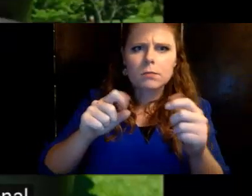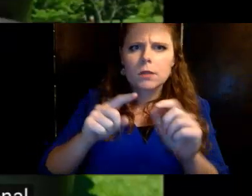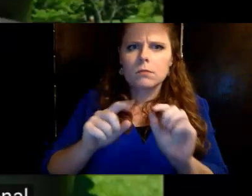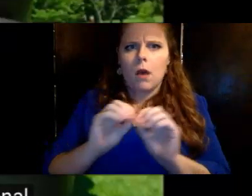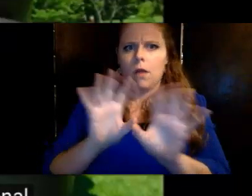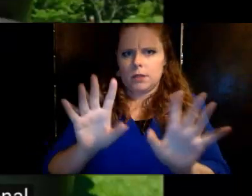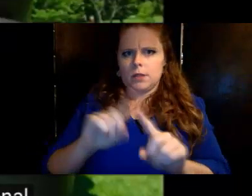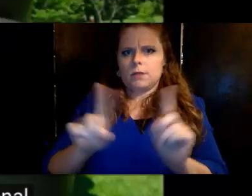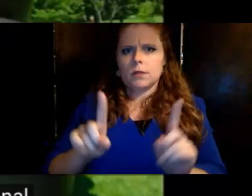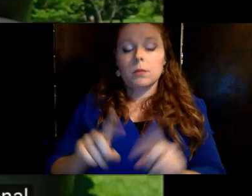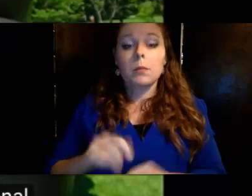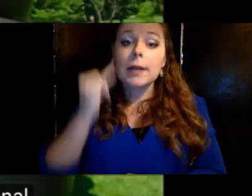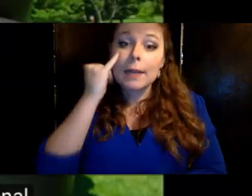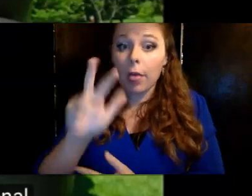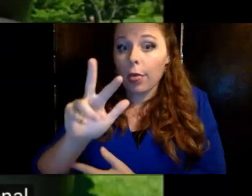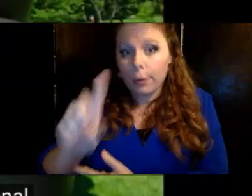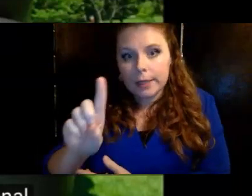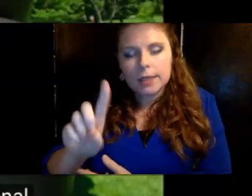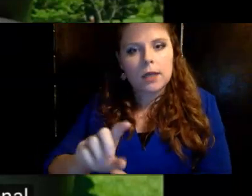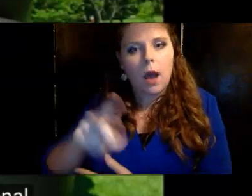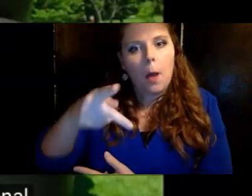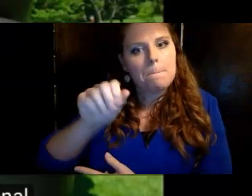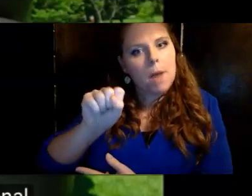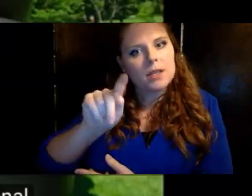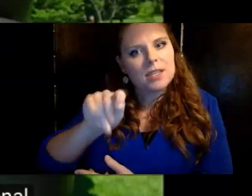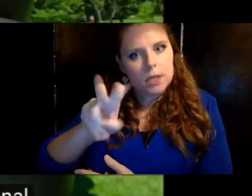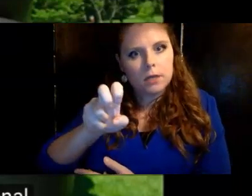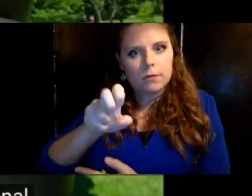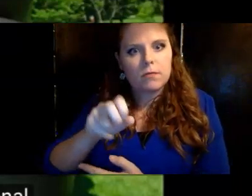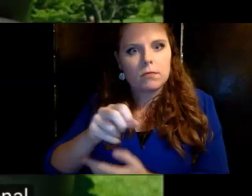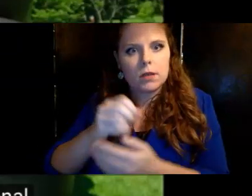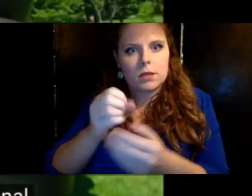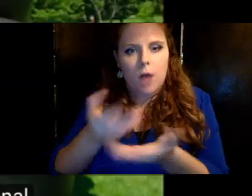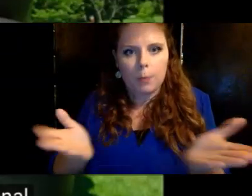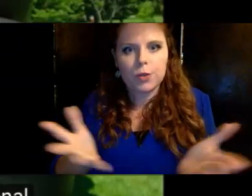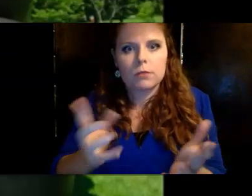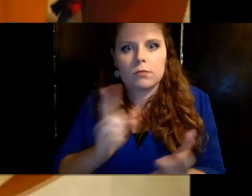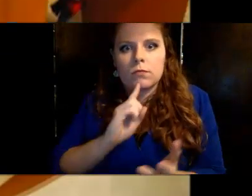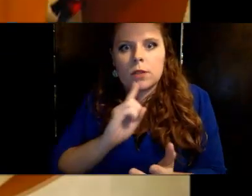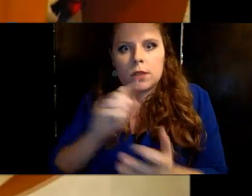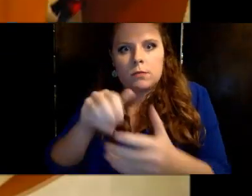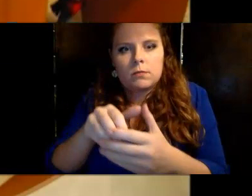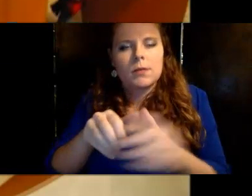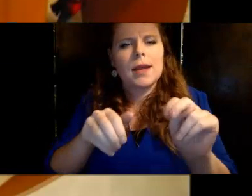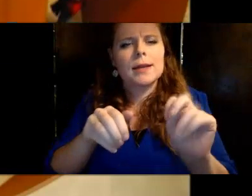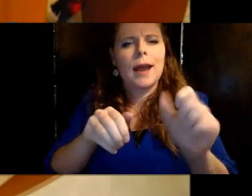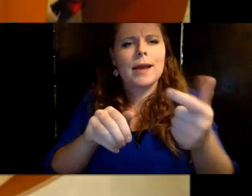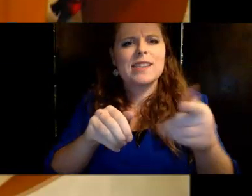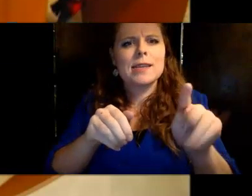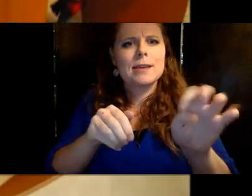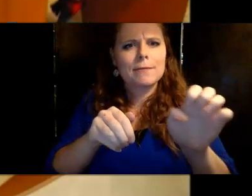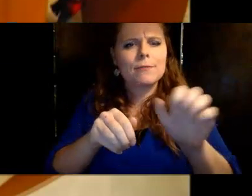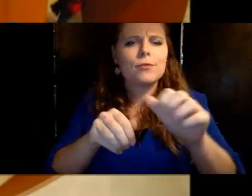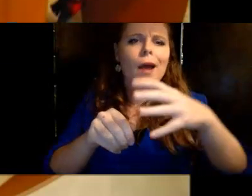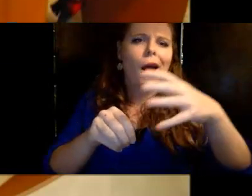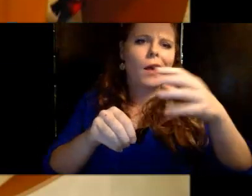sculpture and other three-dimensional arts, positive space is the area the objects actually occupy, and negative space is all the